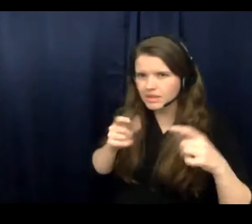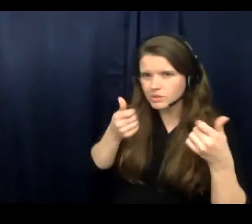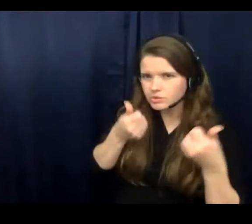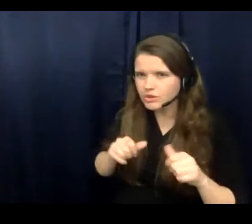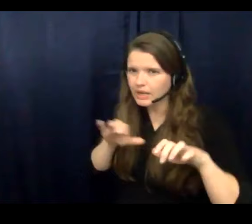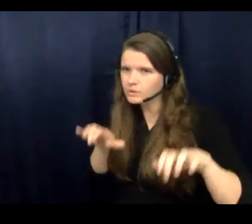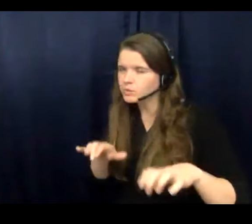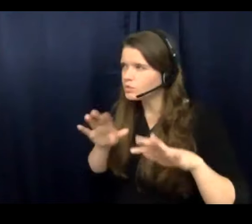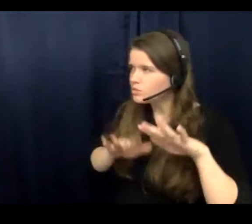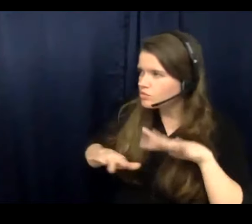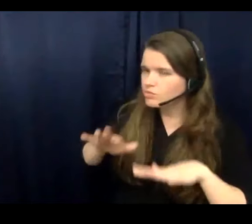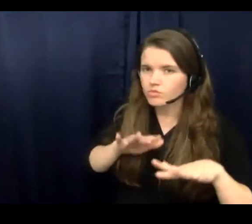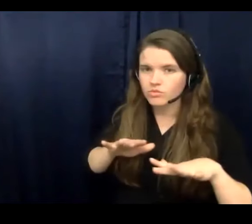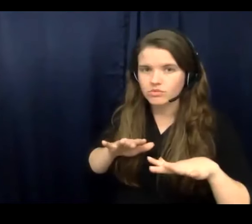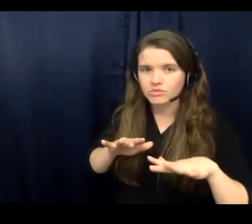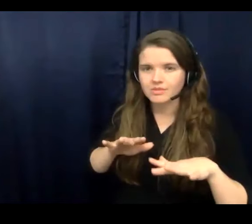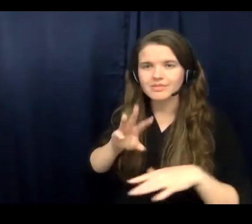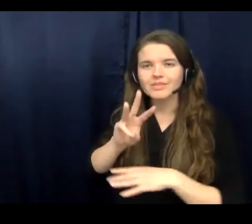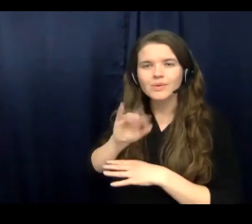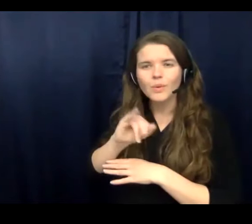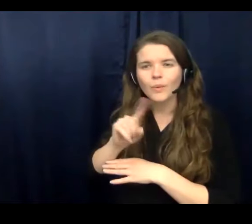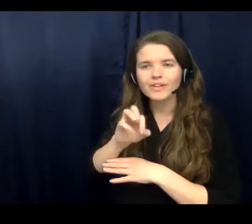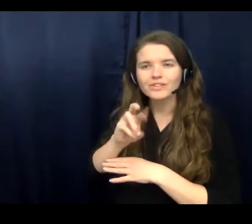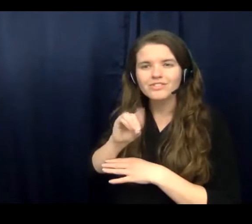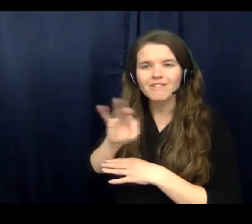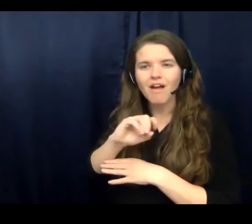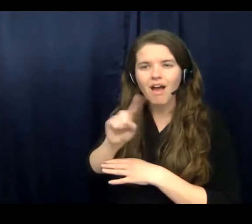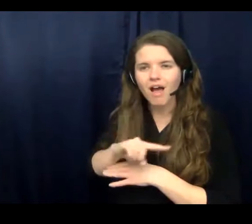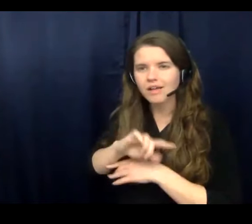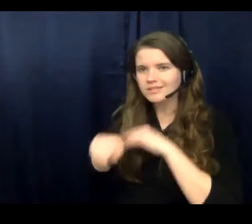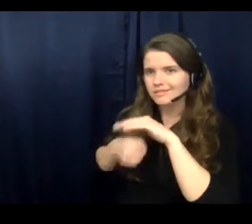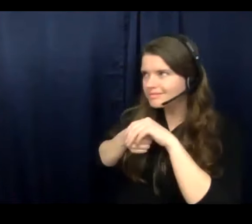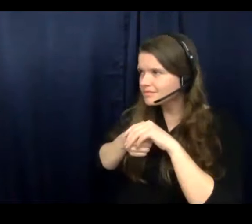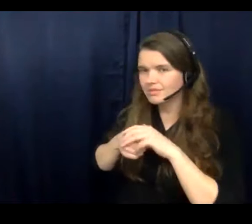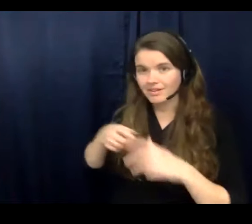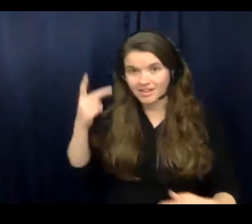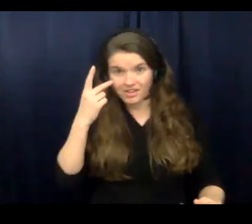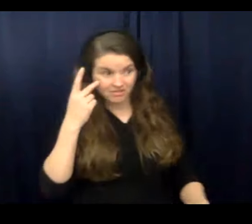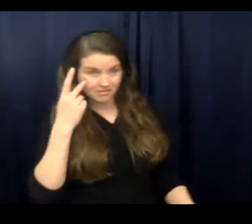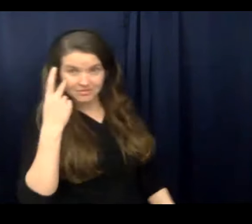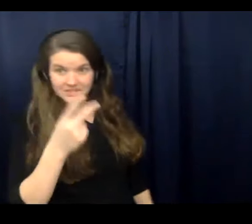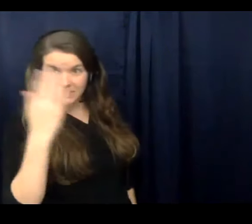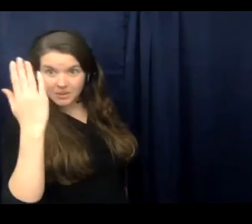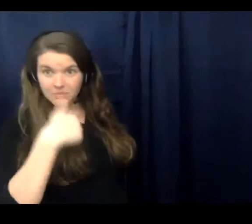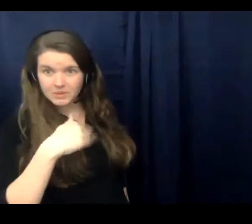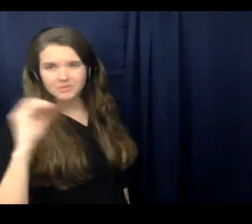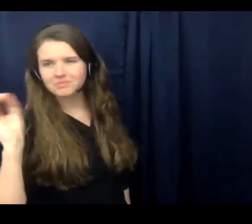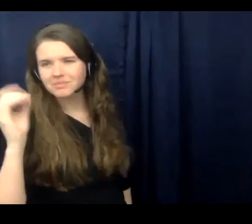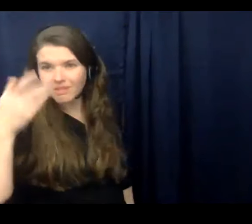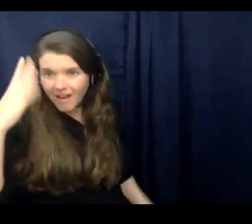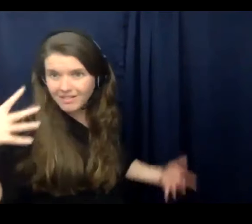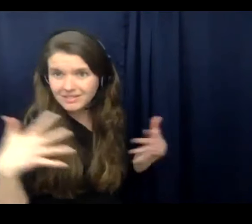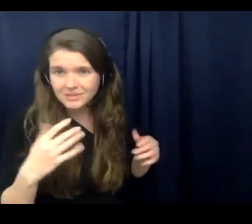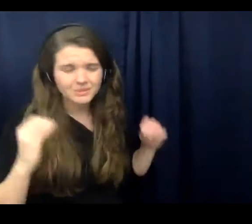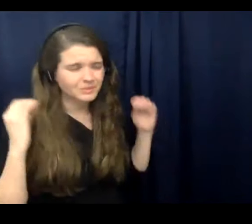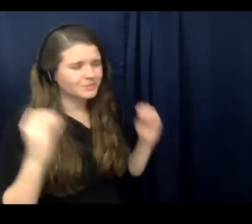scene, like the Wizard of Oz behind the curtain, do you really think God doesn't see? Do you really think God is scared? Oh, no. Folks, take heart.